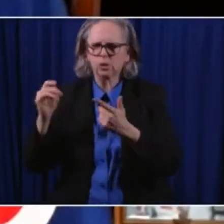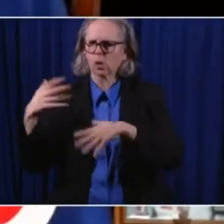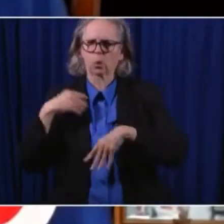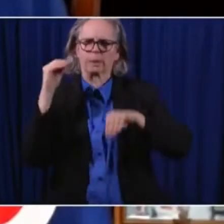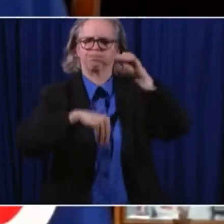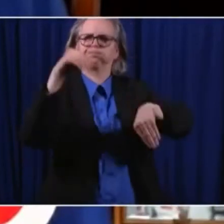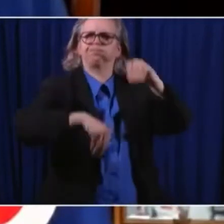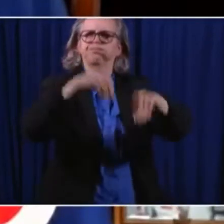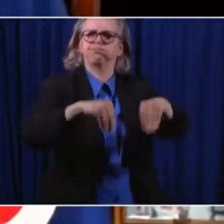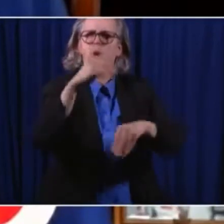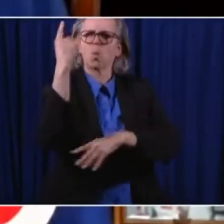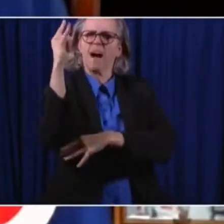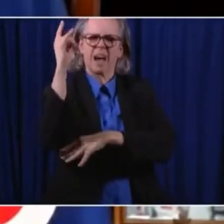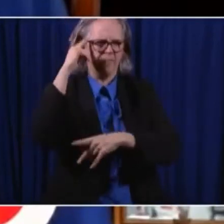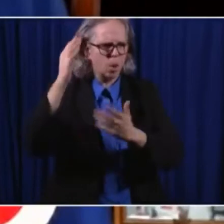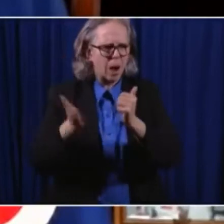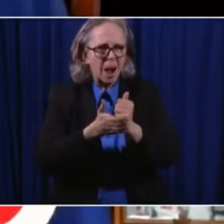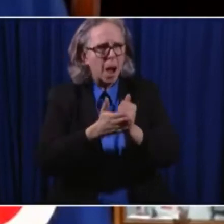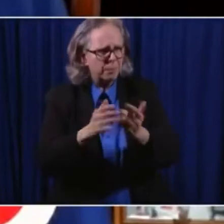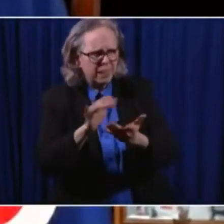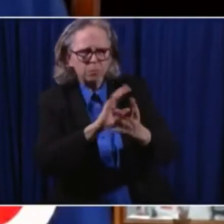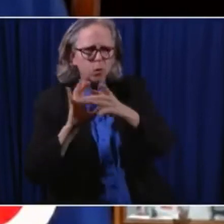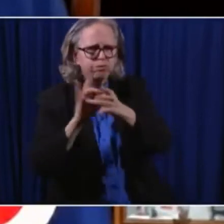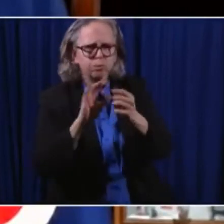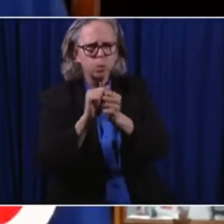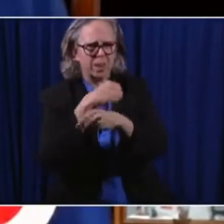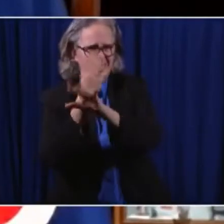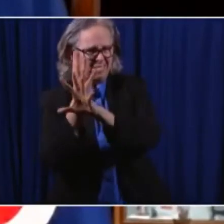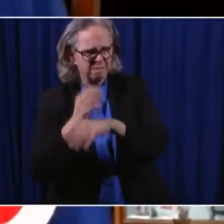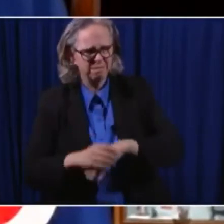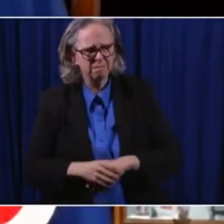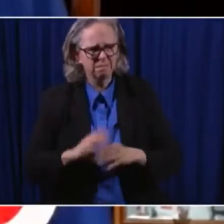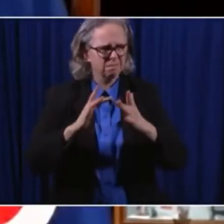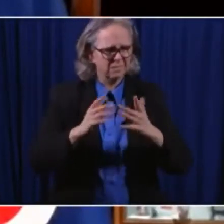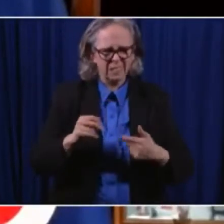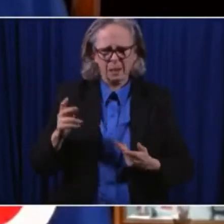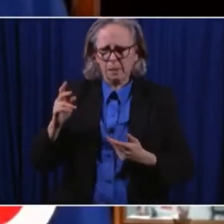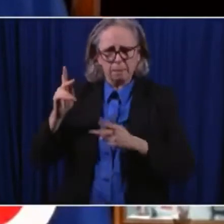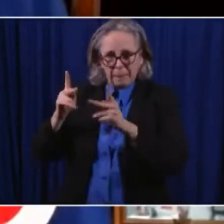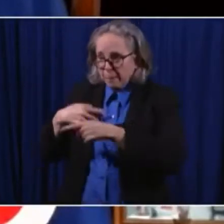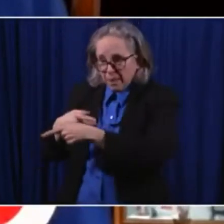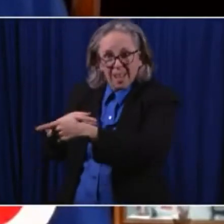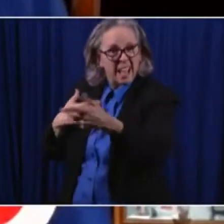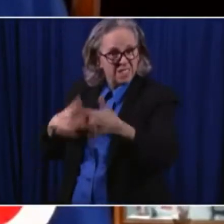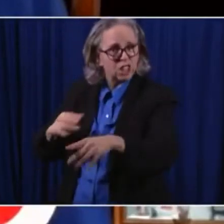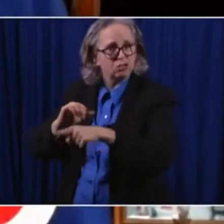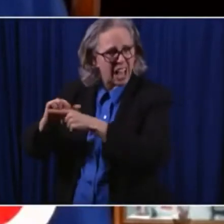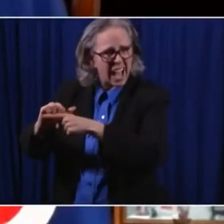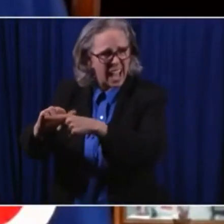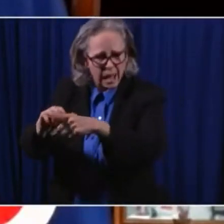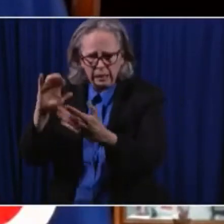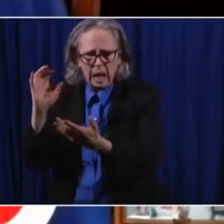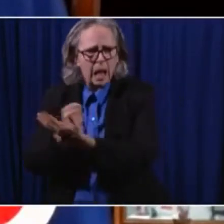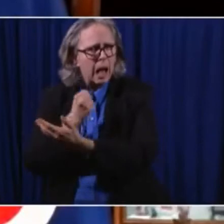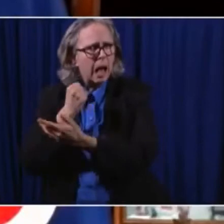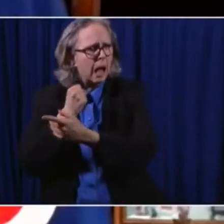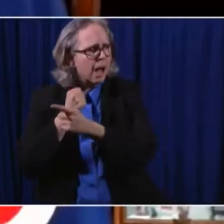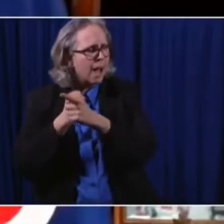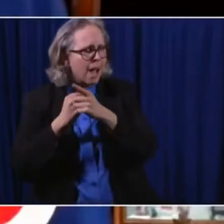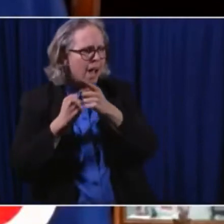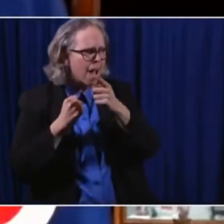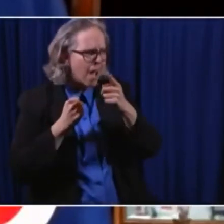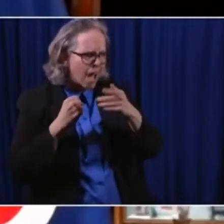with digital devices that are really capable of doing a lot of the work, doing a lot of things that